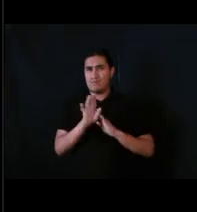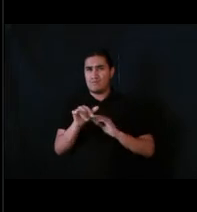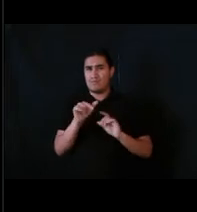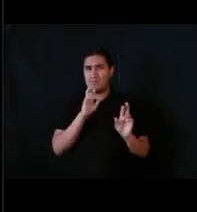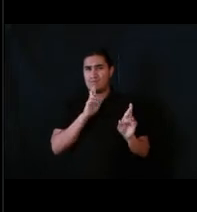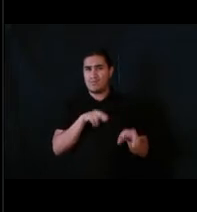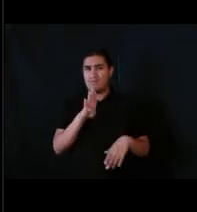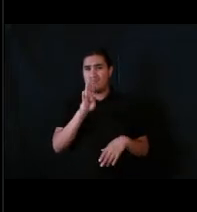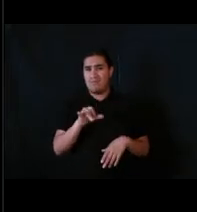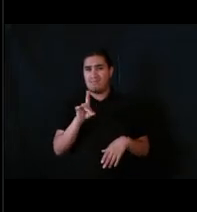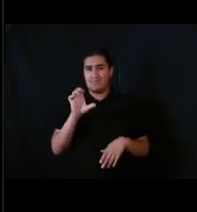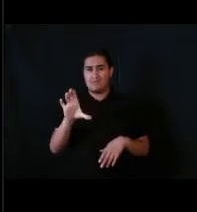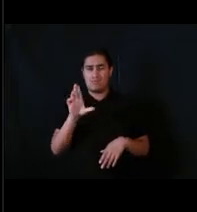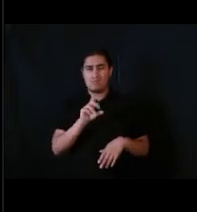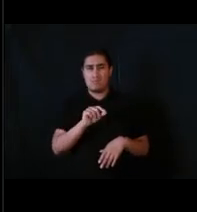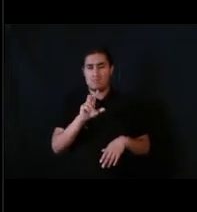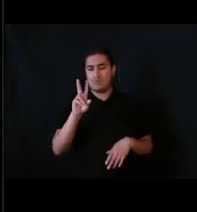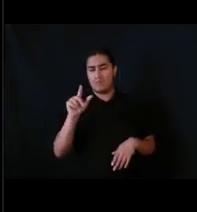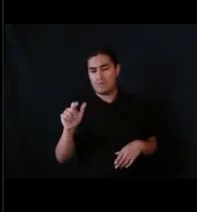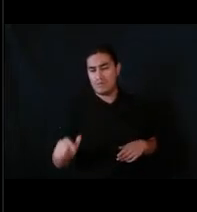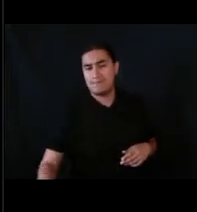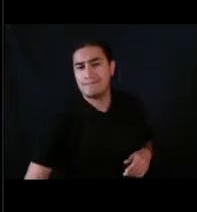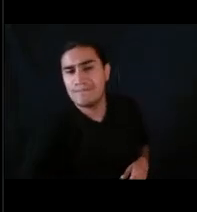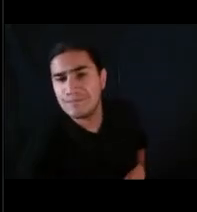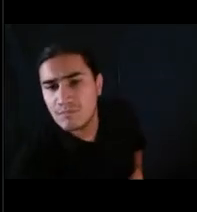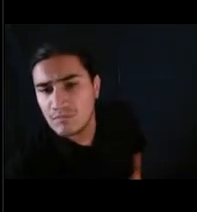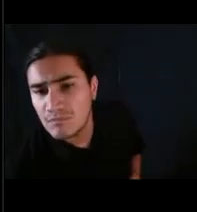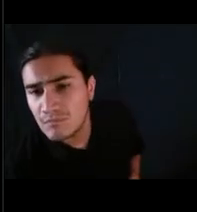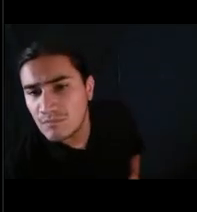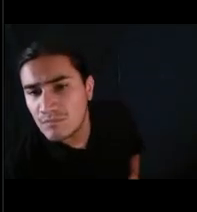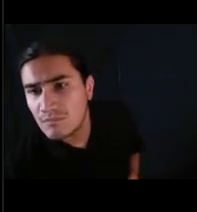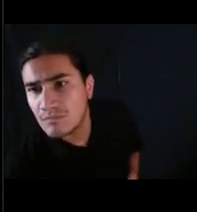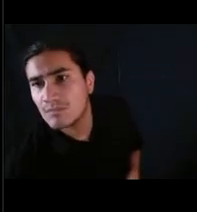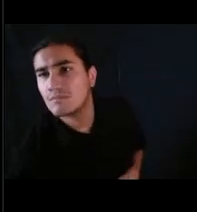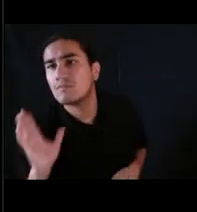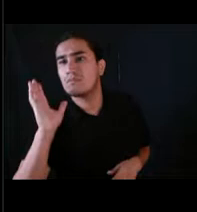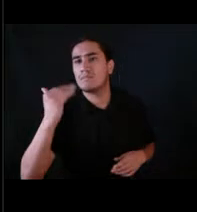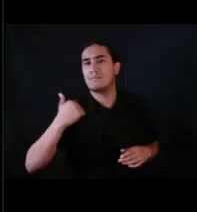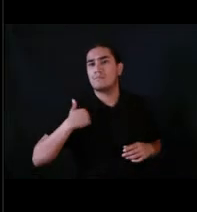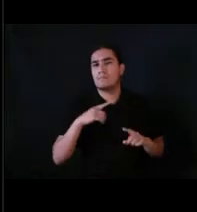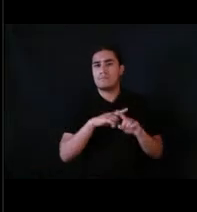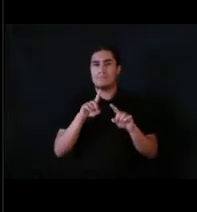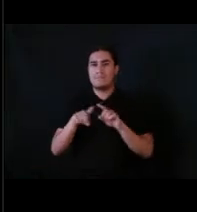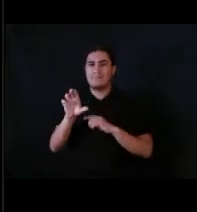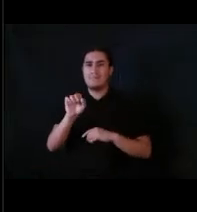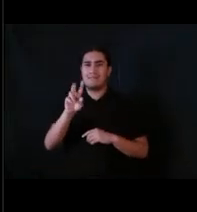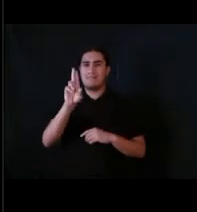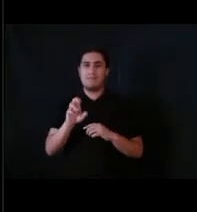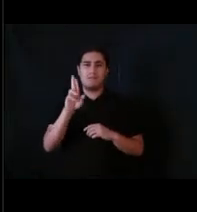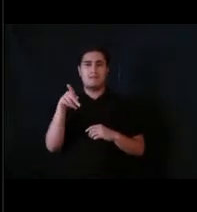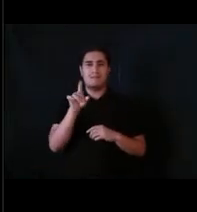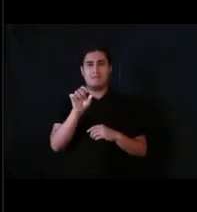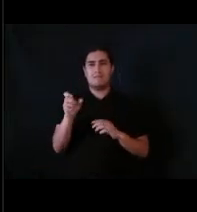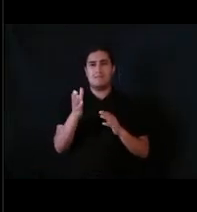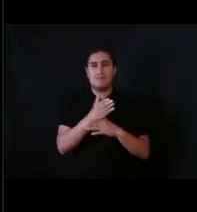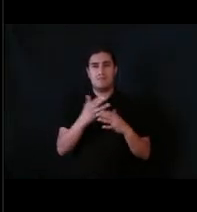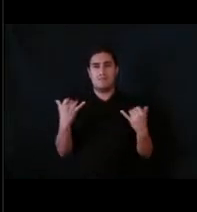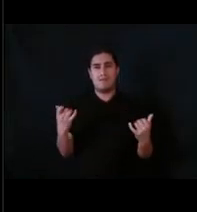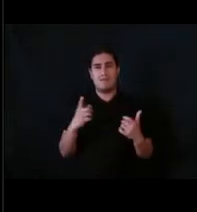december of 2023 so i'll be giving you a number of status updates between now and